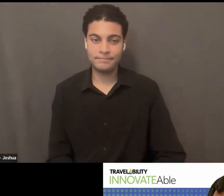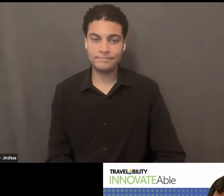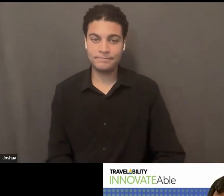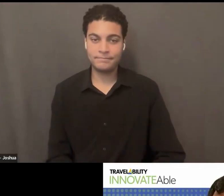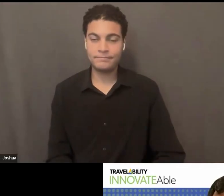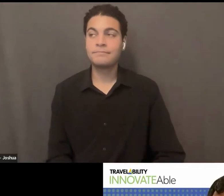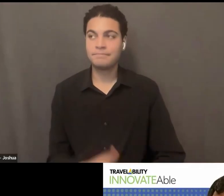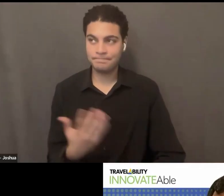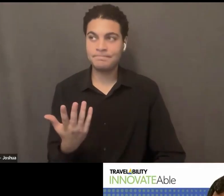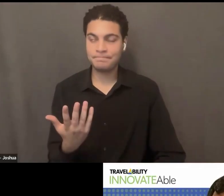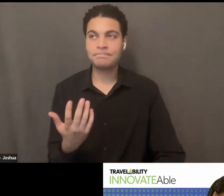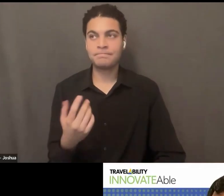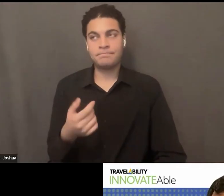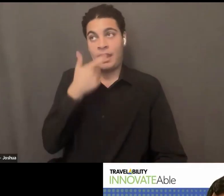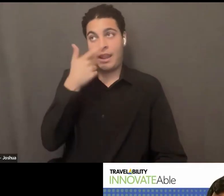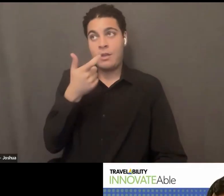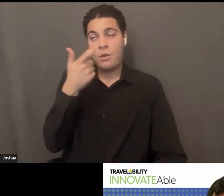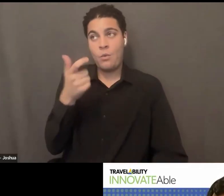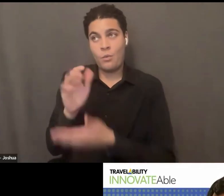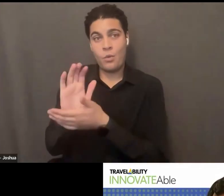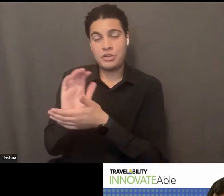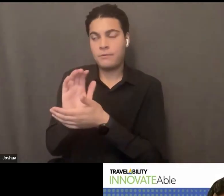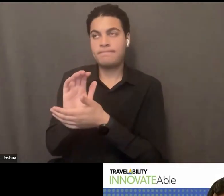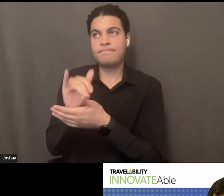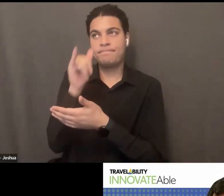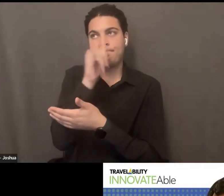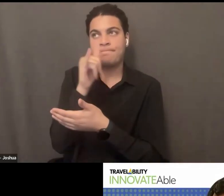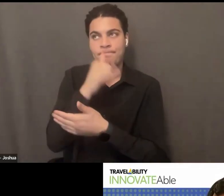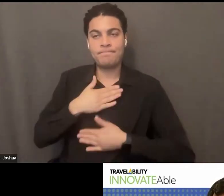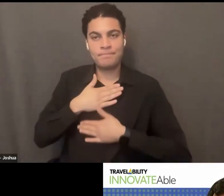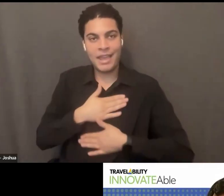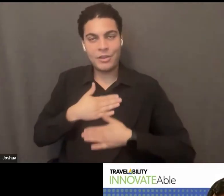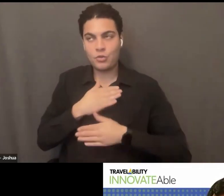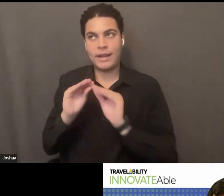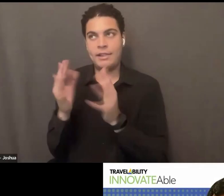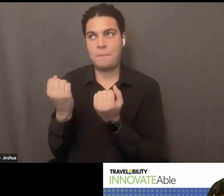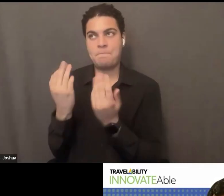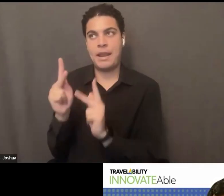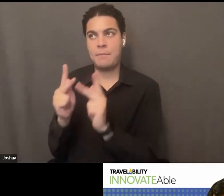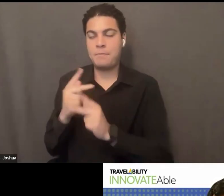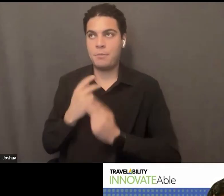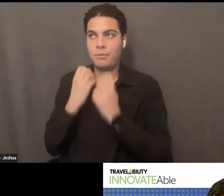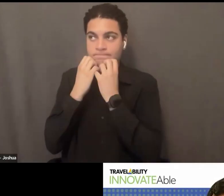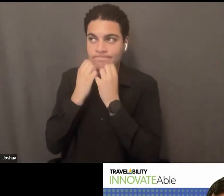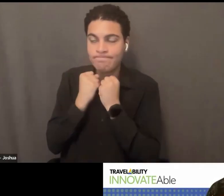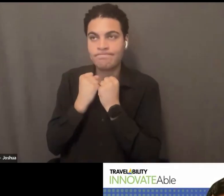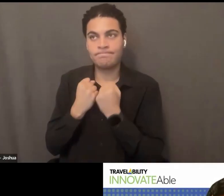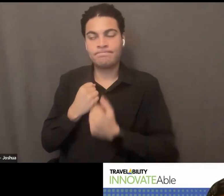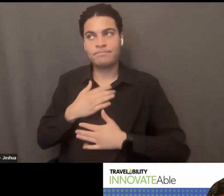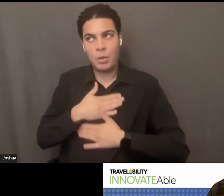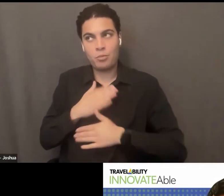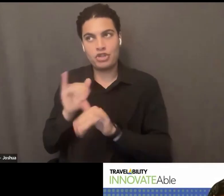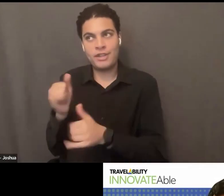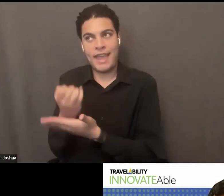Really enjoyed watching the videos. Really a great endorsement for the product and the people's excitement about being able